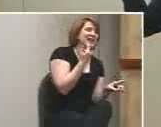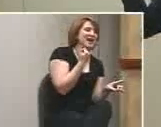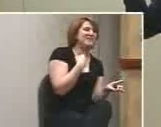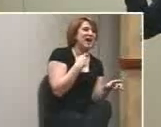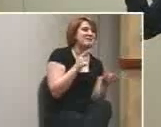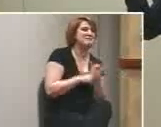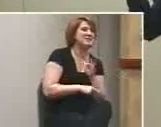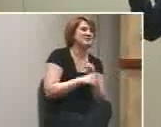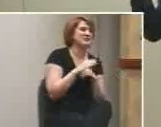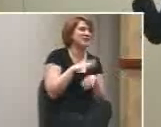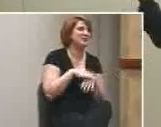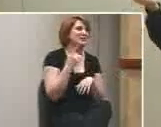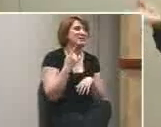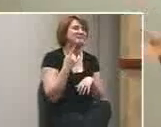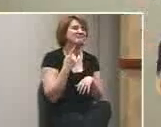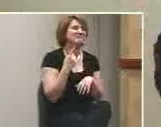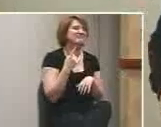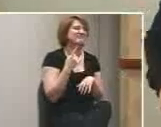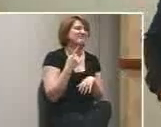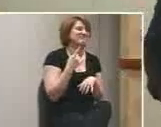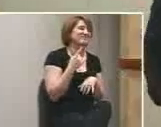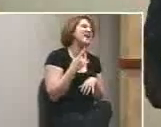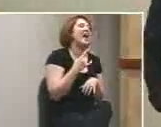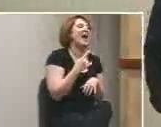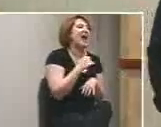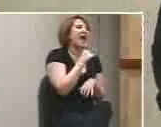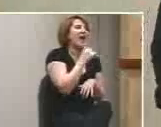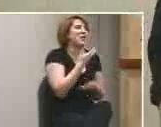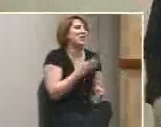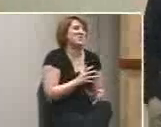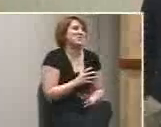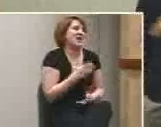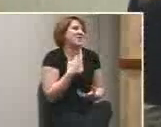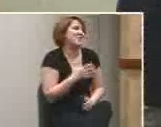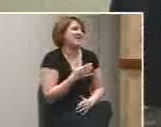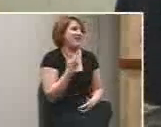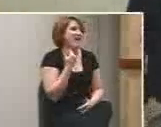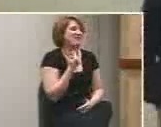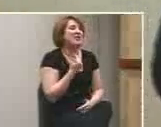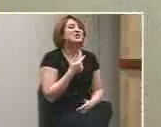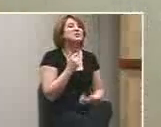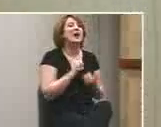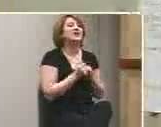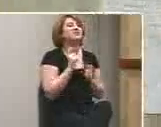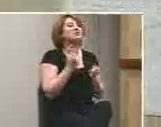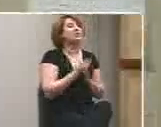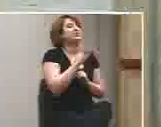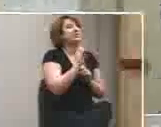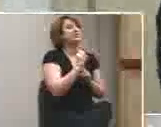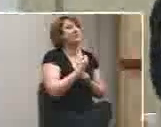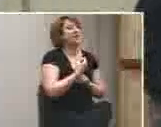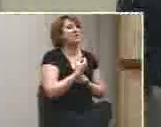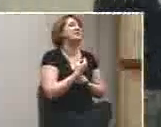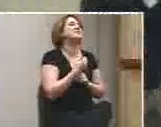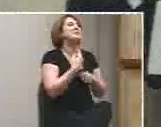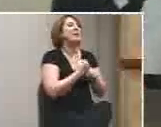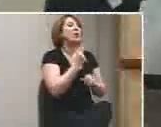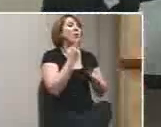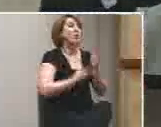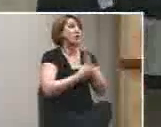miss out on something. I'm going to go this way because I want. So how do you change the environment to make what you need to have